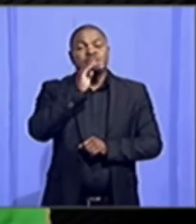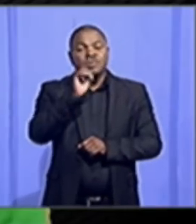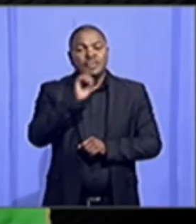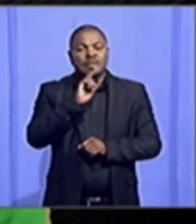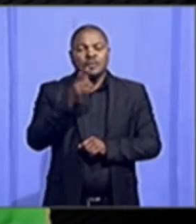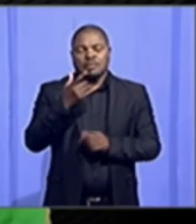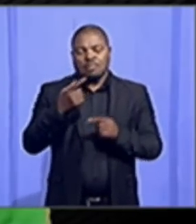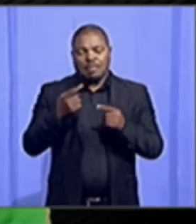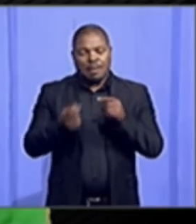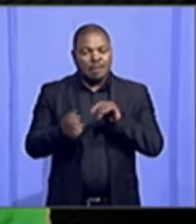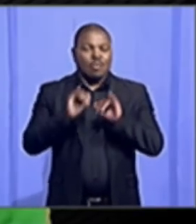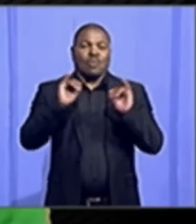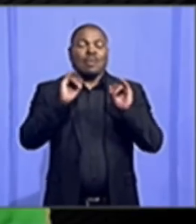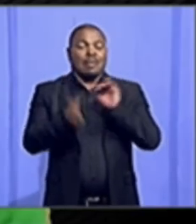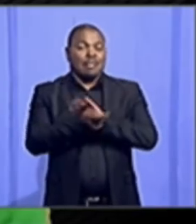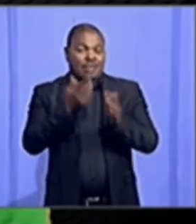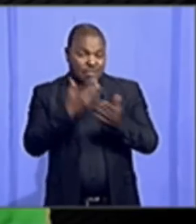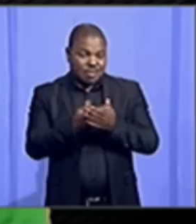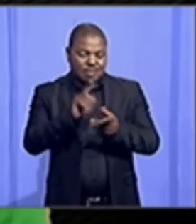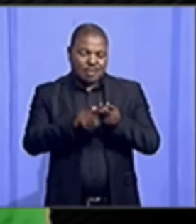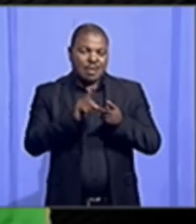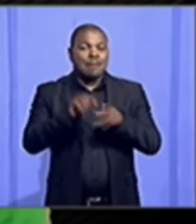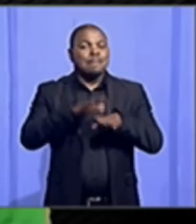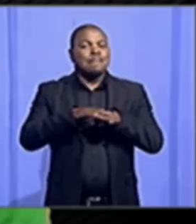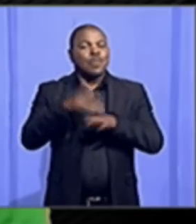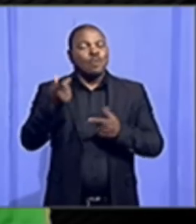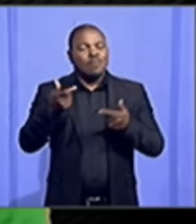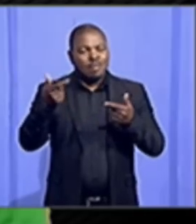lot of controversy and potential legal